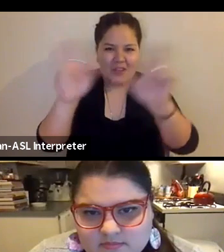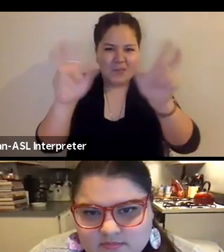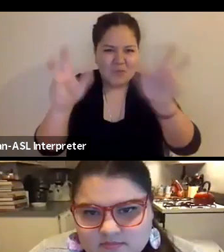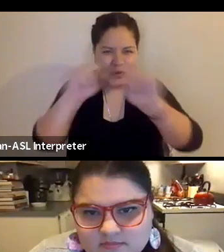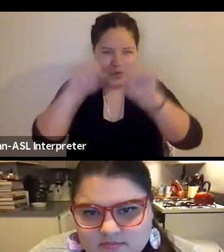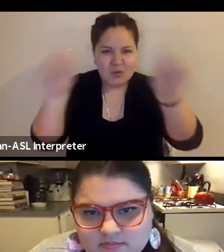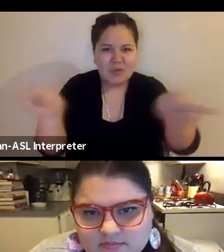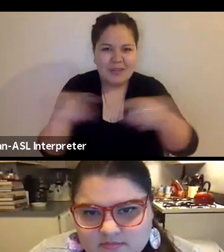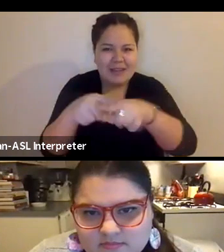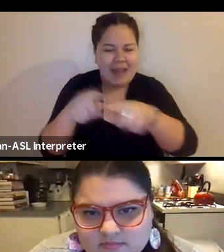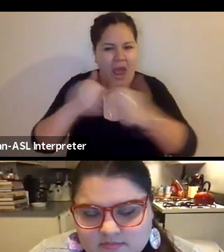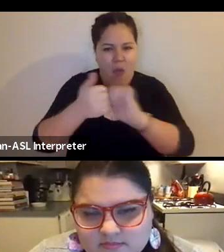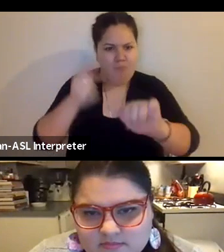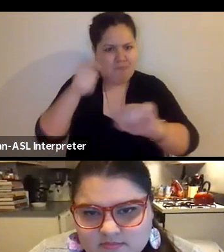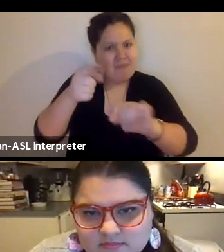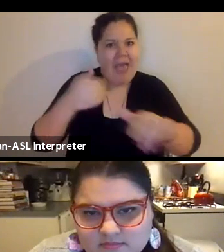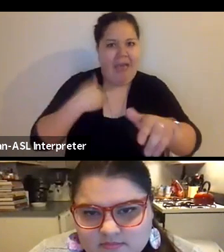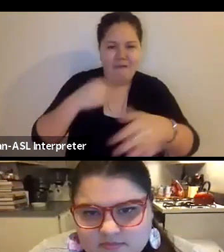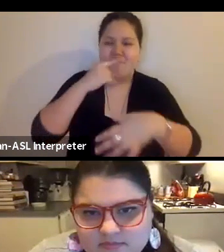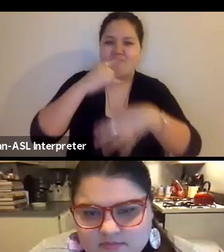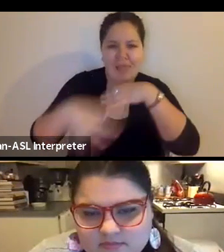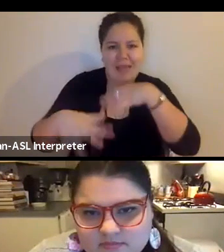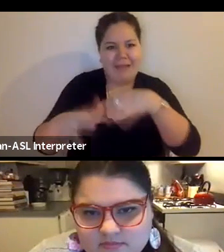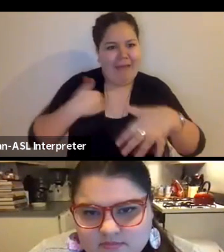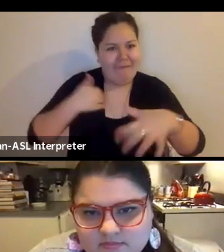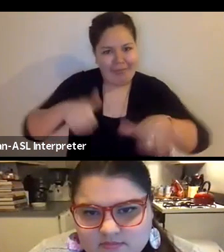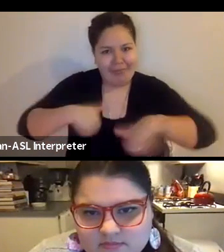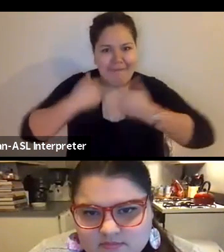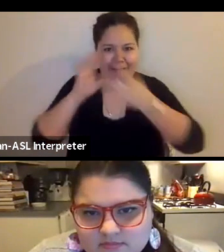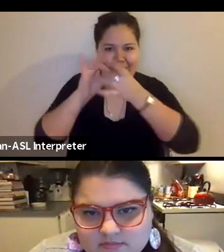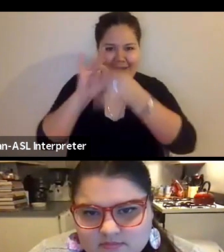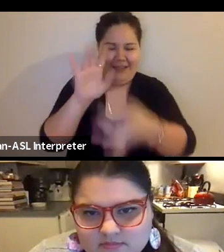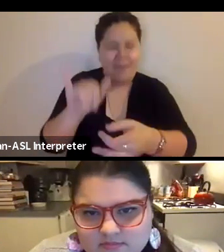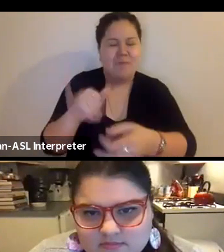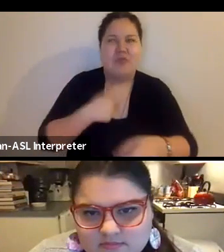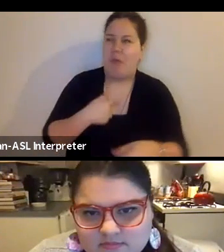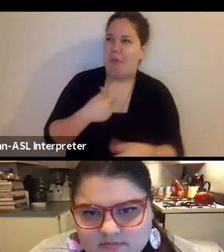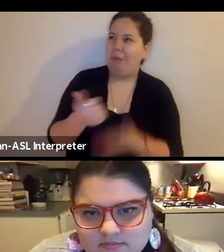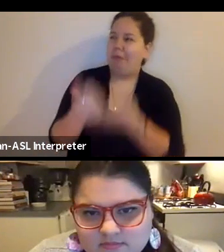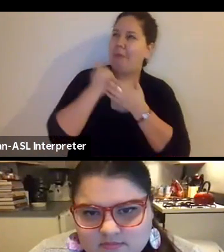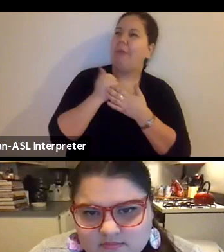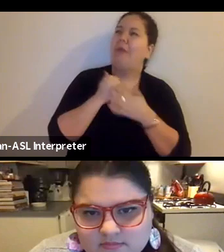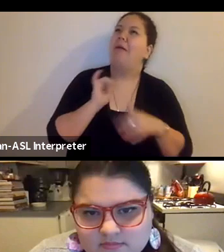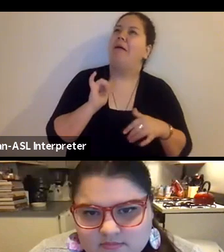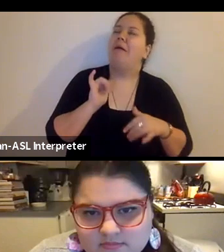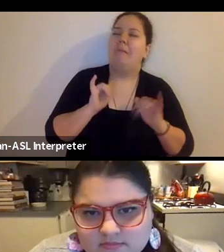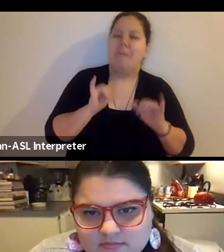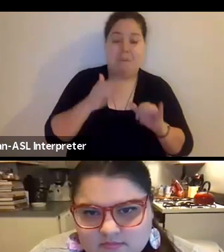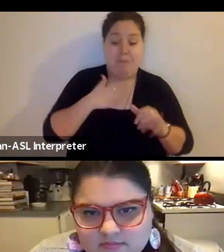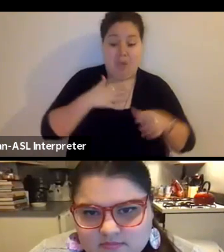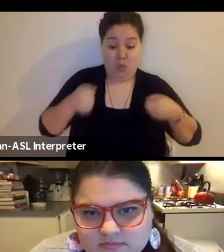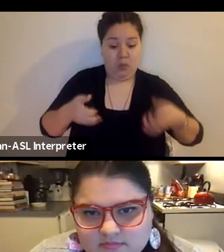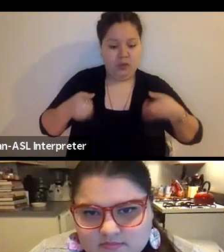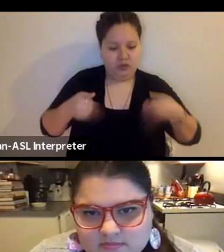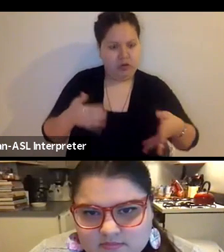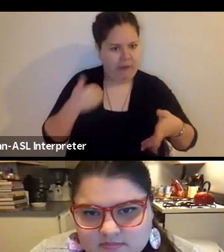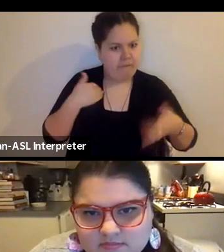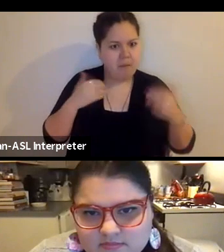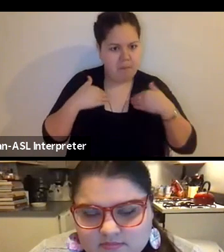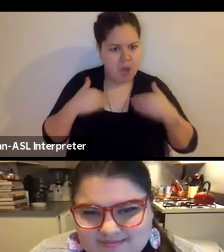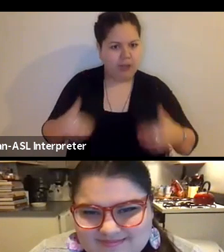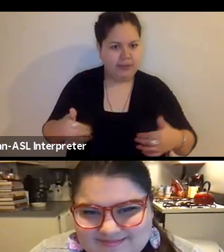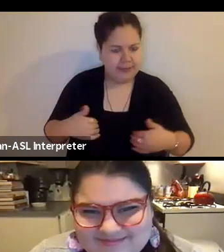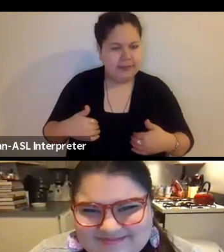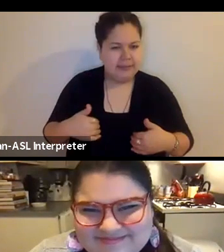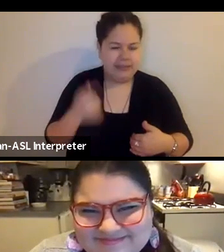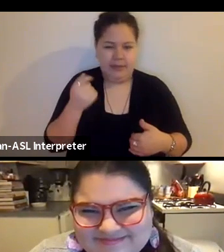my wheelchair as like a body that has its own kind of experience. It's very muddy because it lives in my